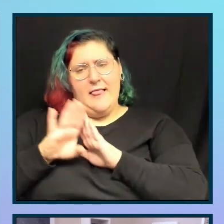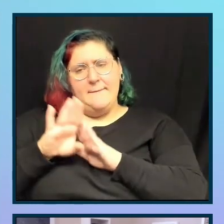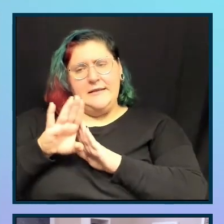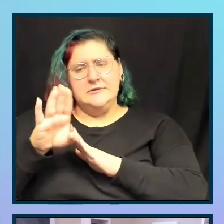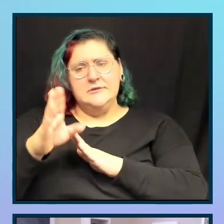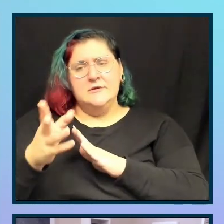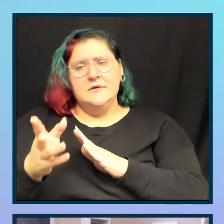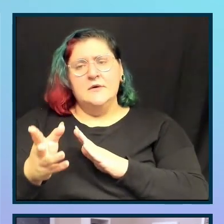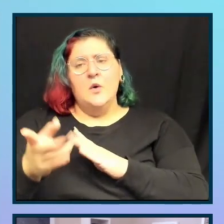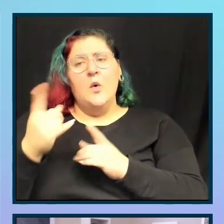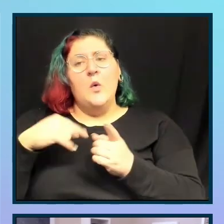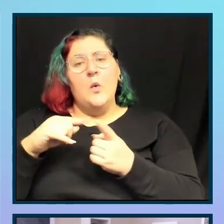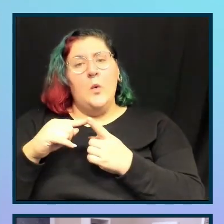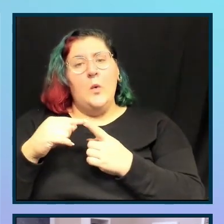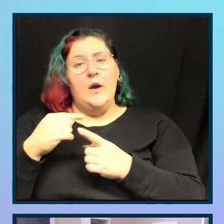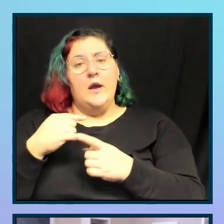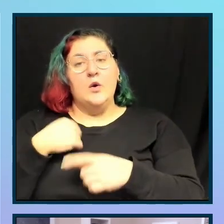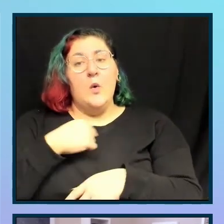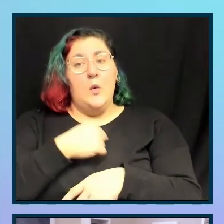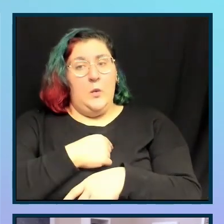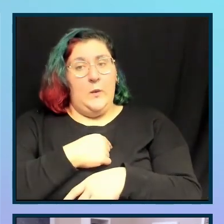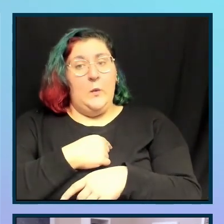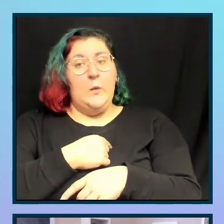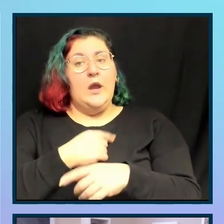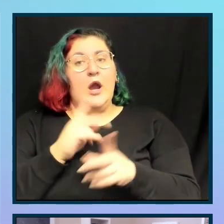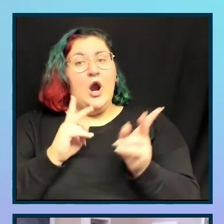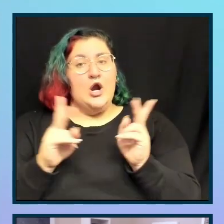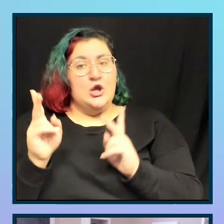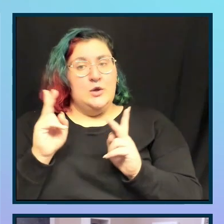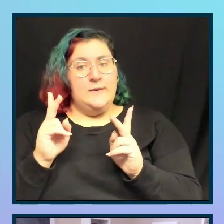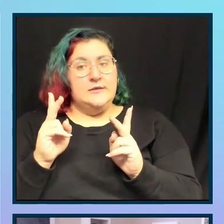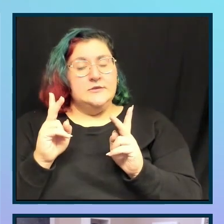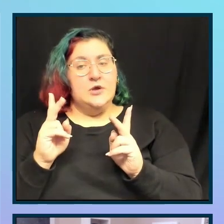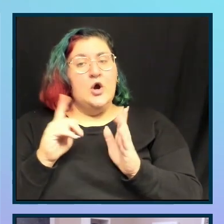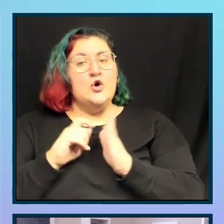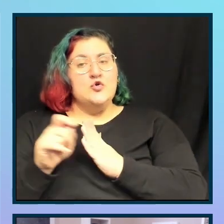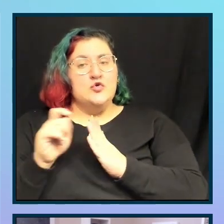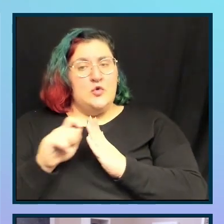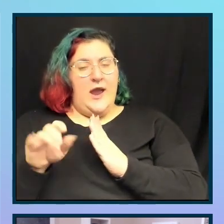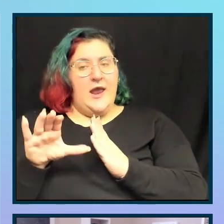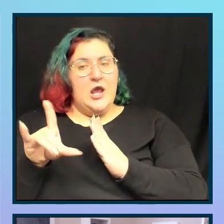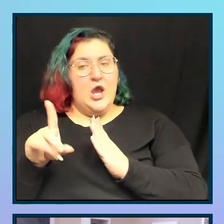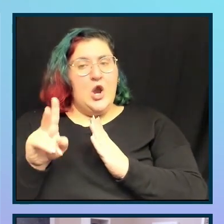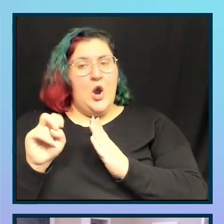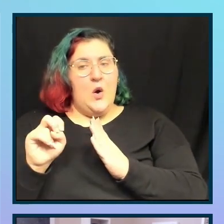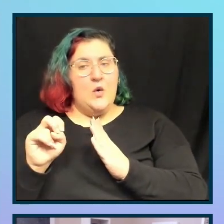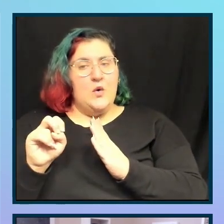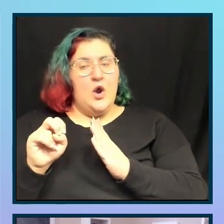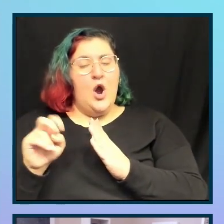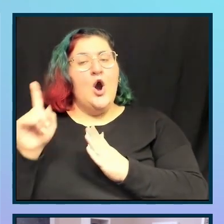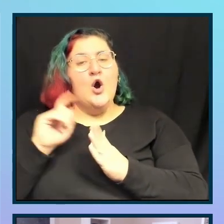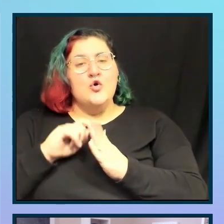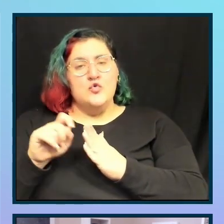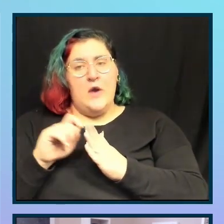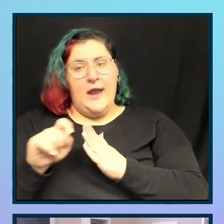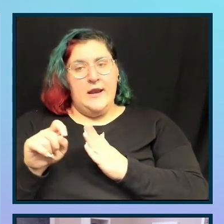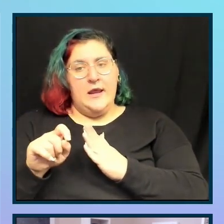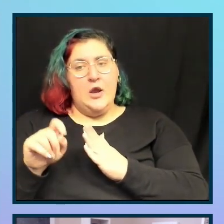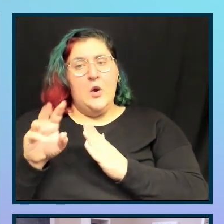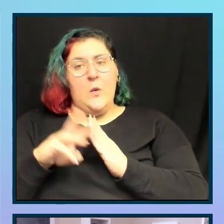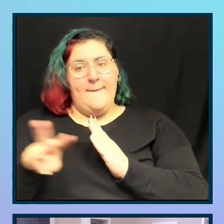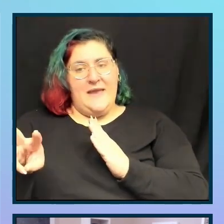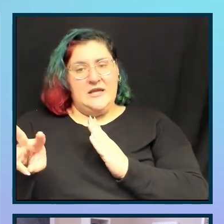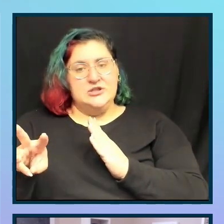When we are humans writing code and writing web pages, we need to be constantly